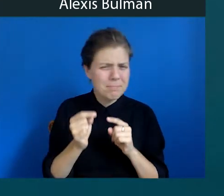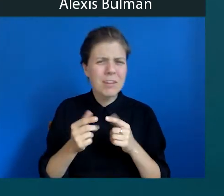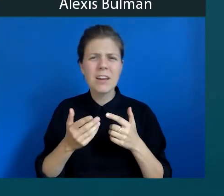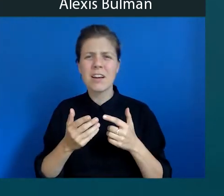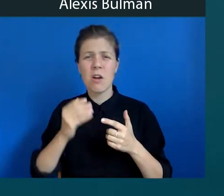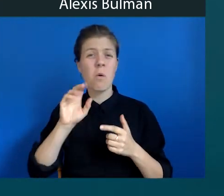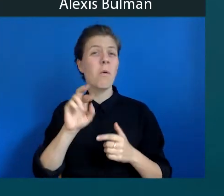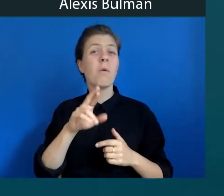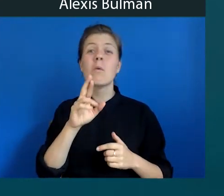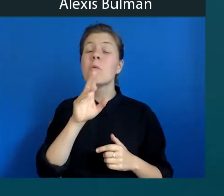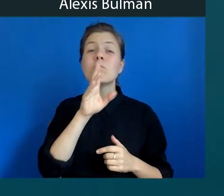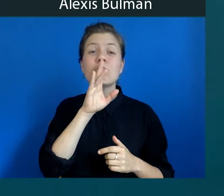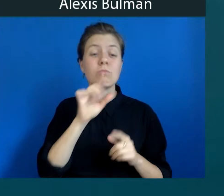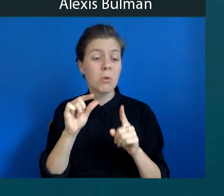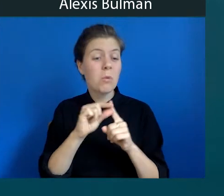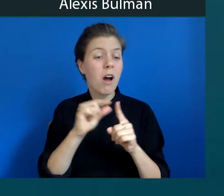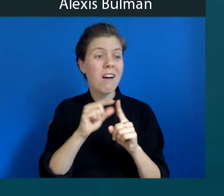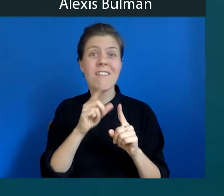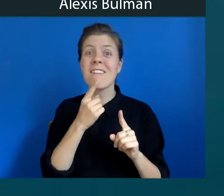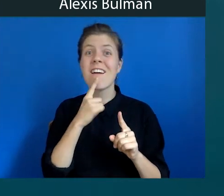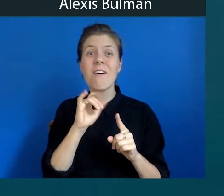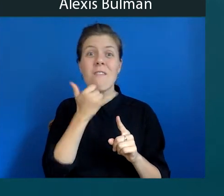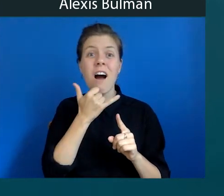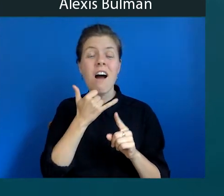words, that's why. So please stay patient with me.